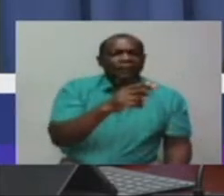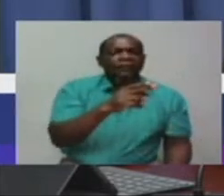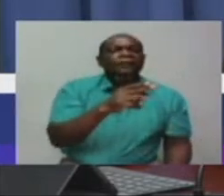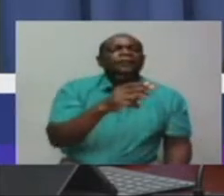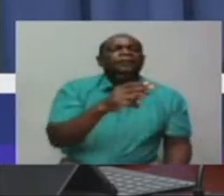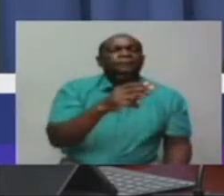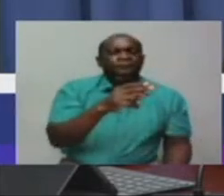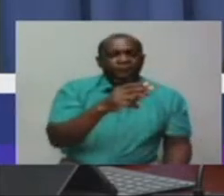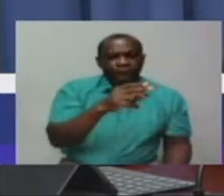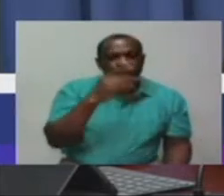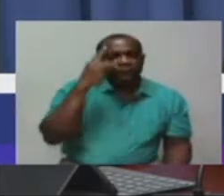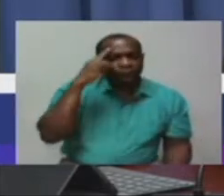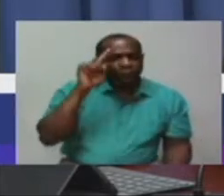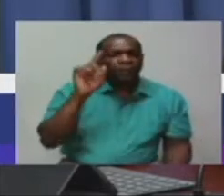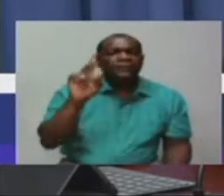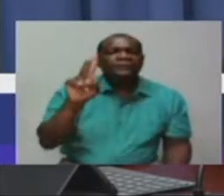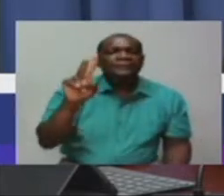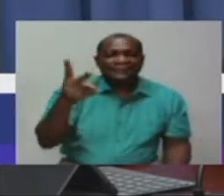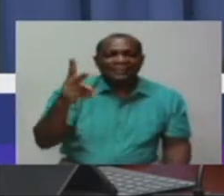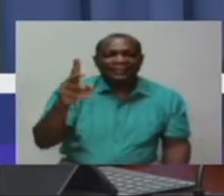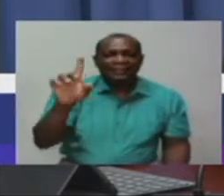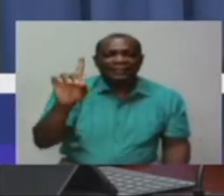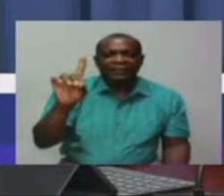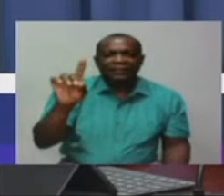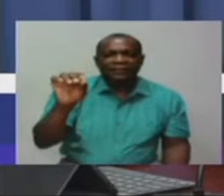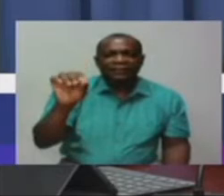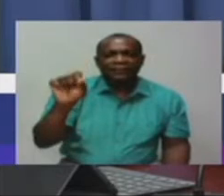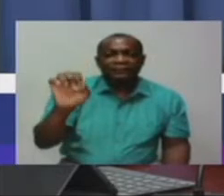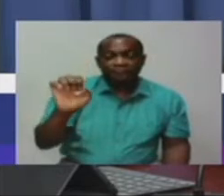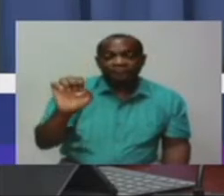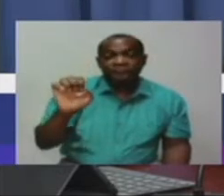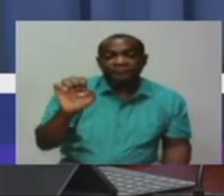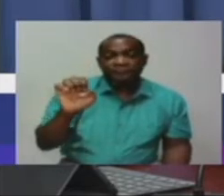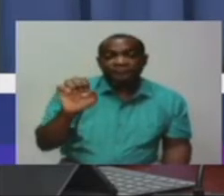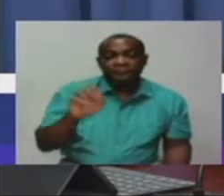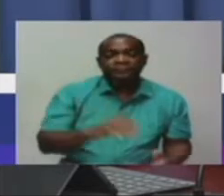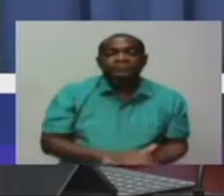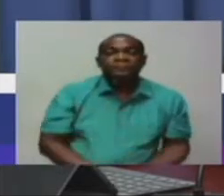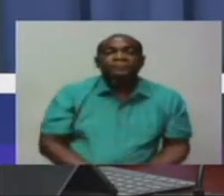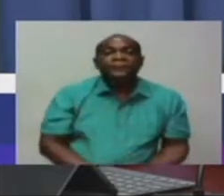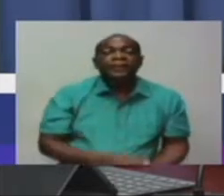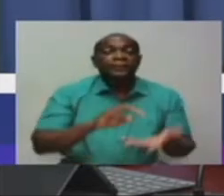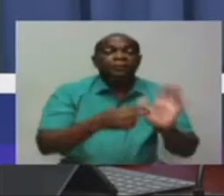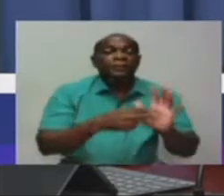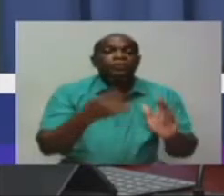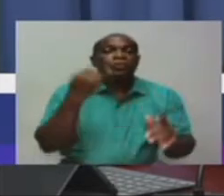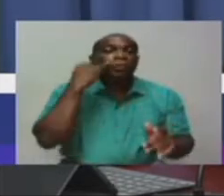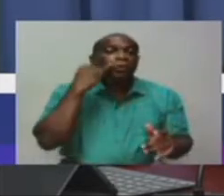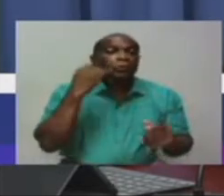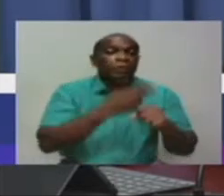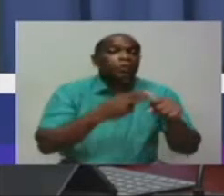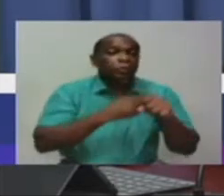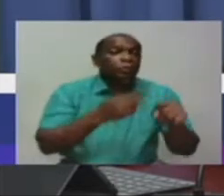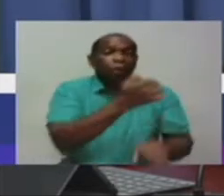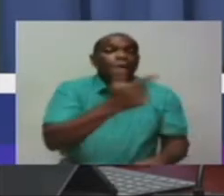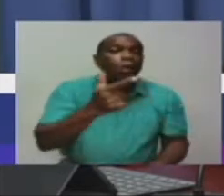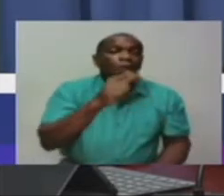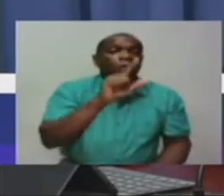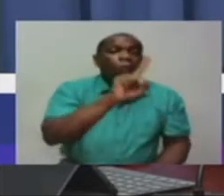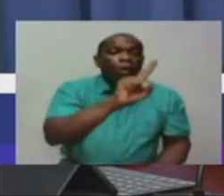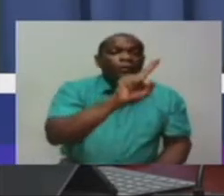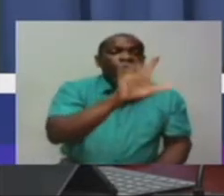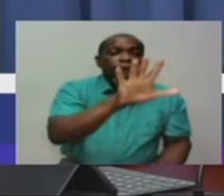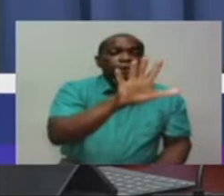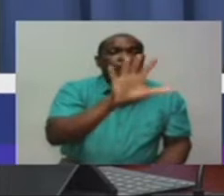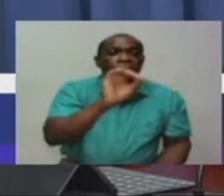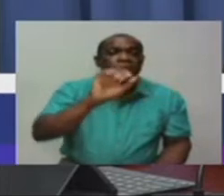that. So assuming we use all 150,000 by the middle of October, no one after that